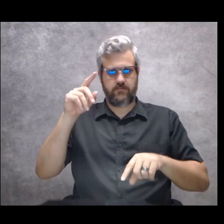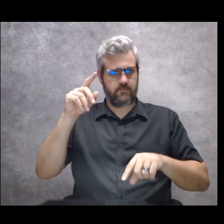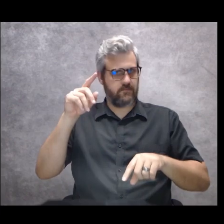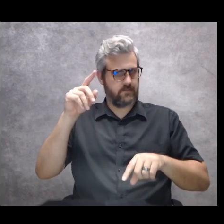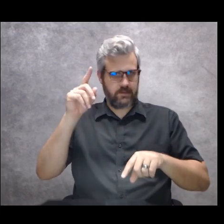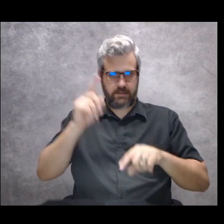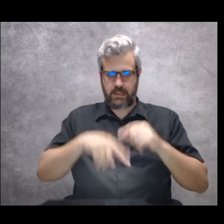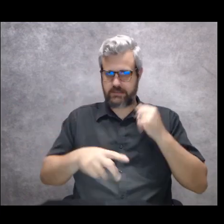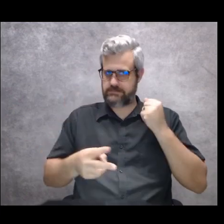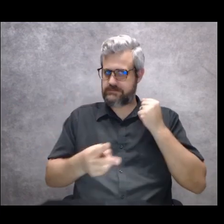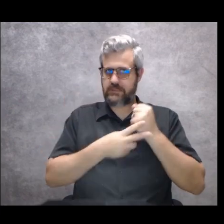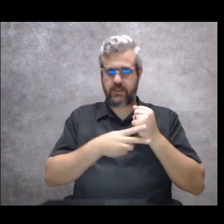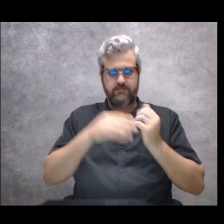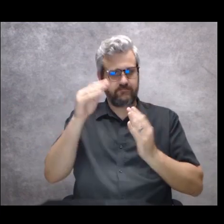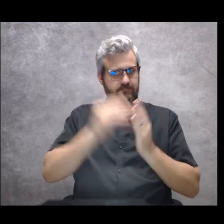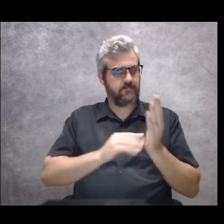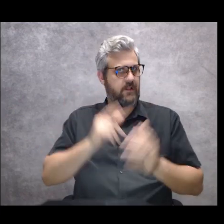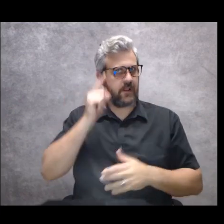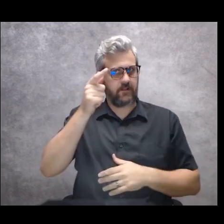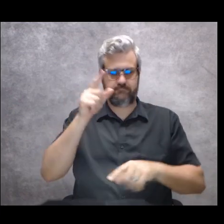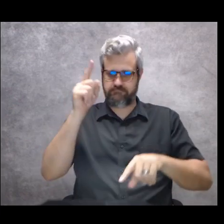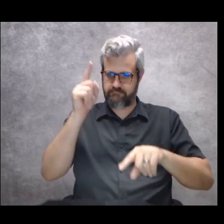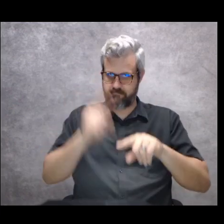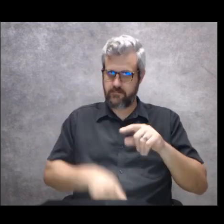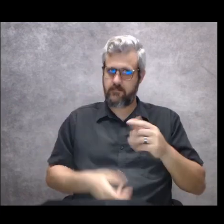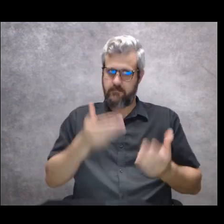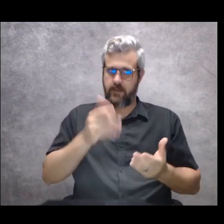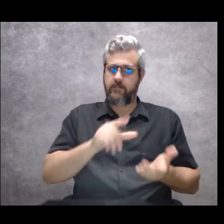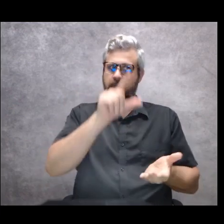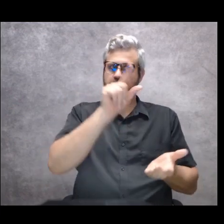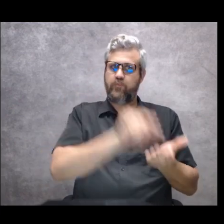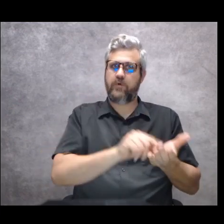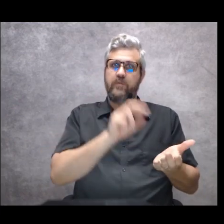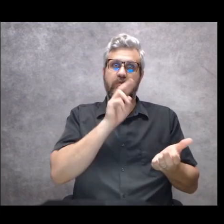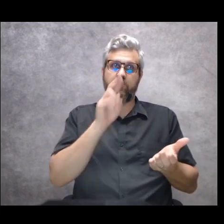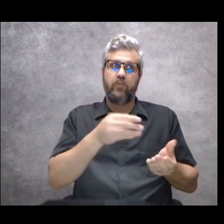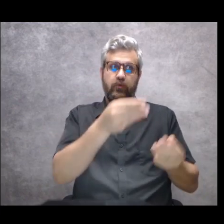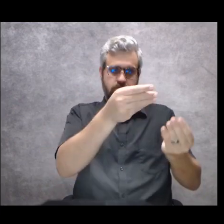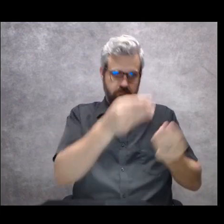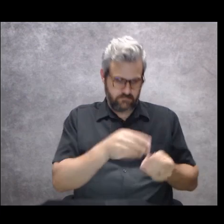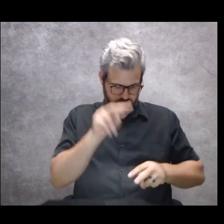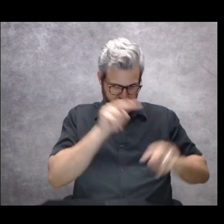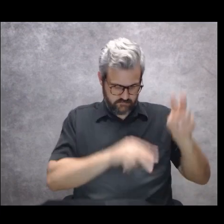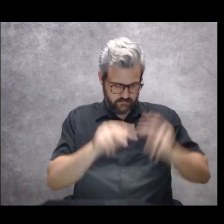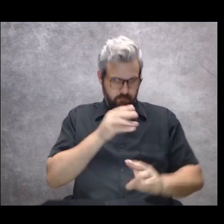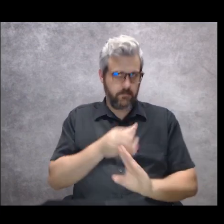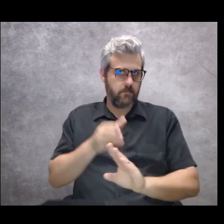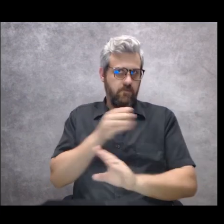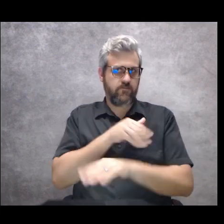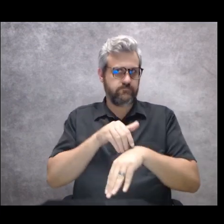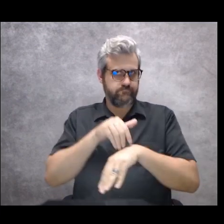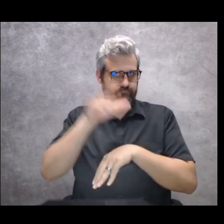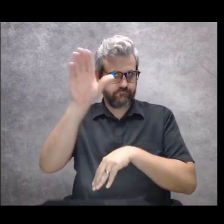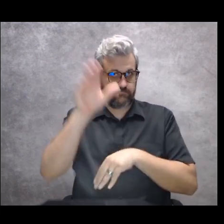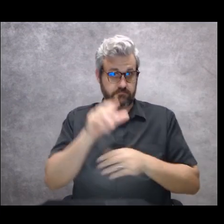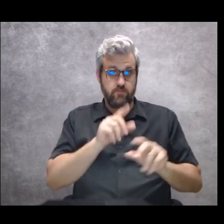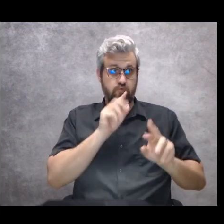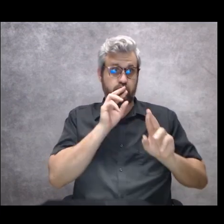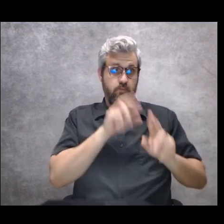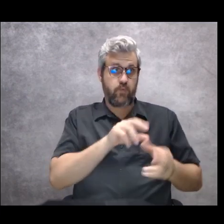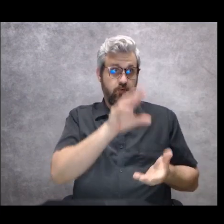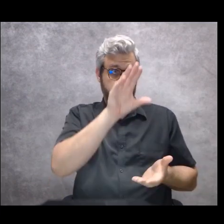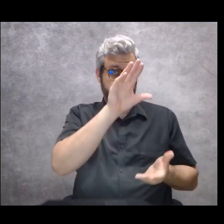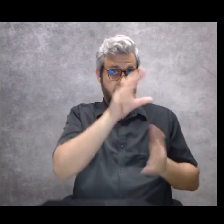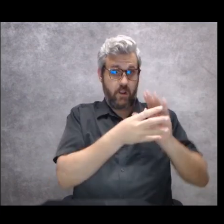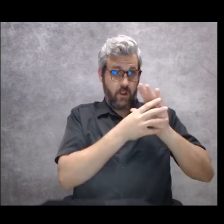report or review the questions before submitting the responses. Save a copy of the report for district records.